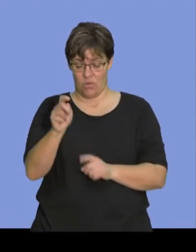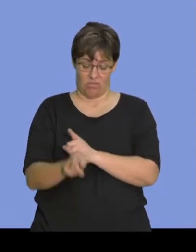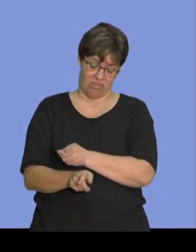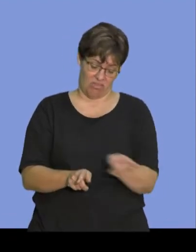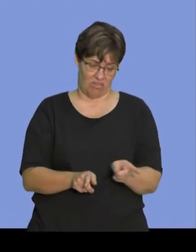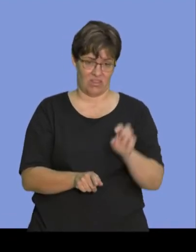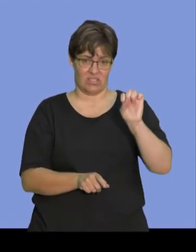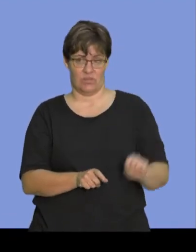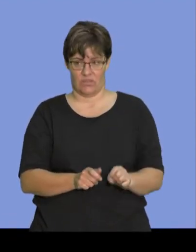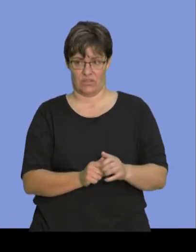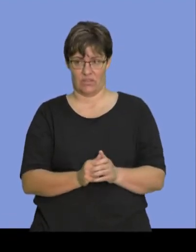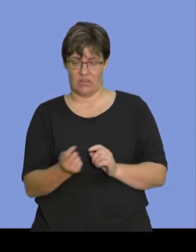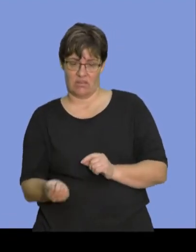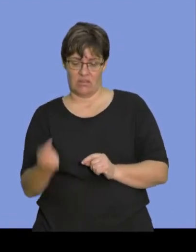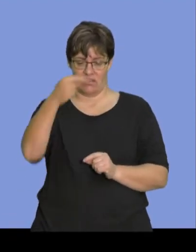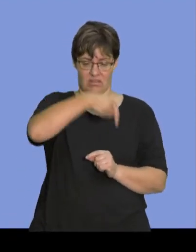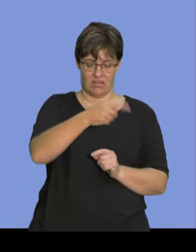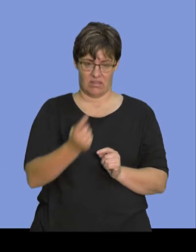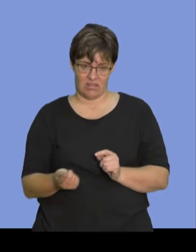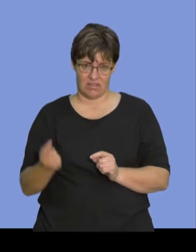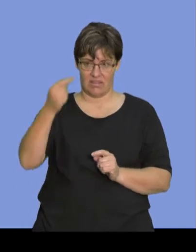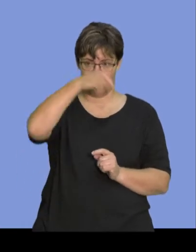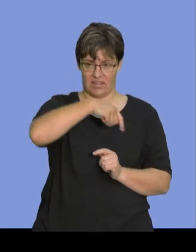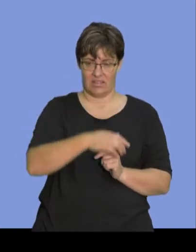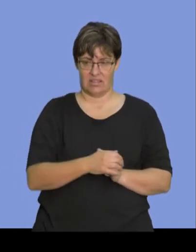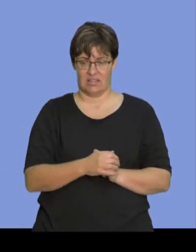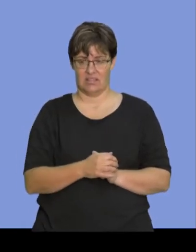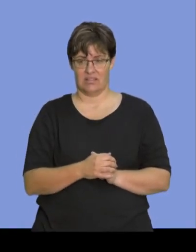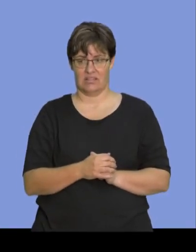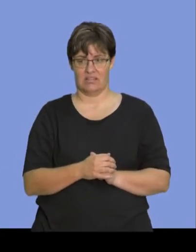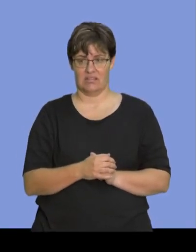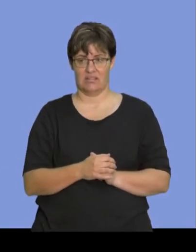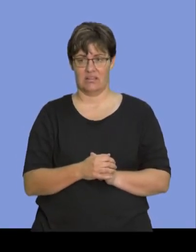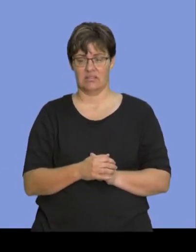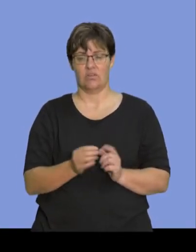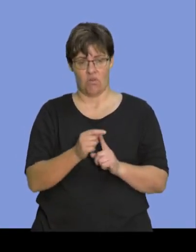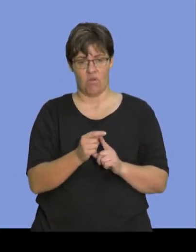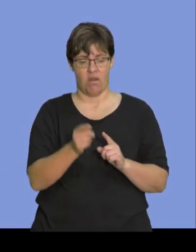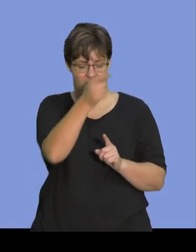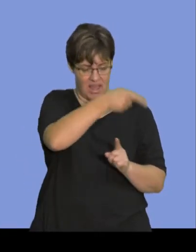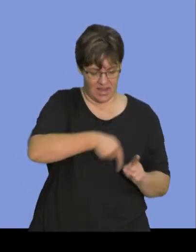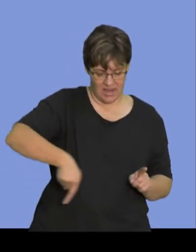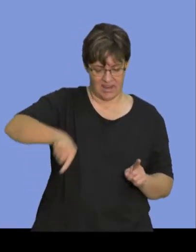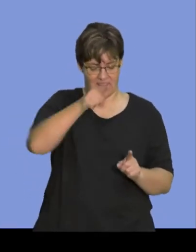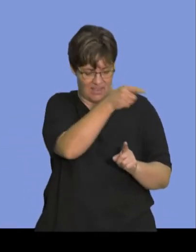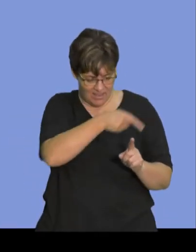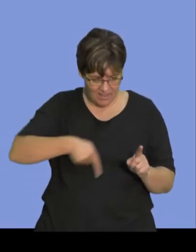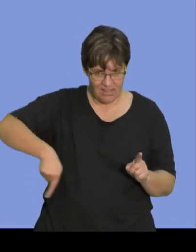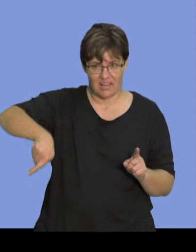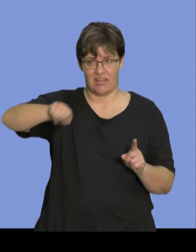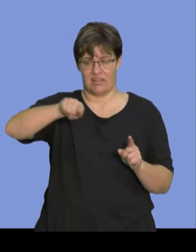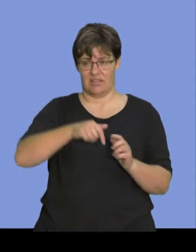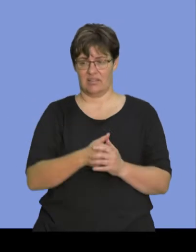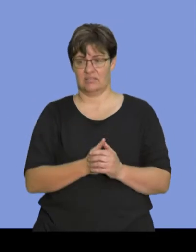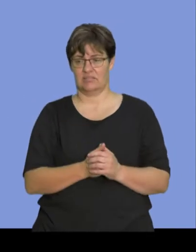right? And then we obviously have the field lines even on the opposite end, all